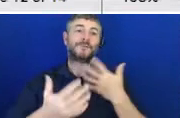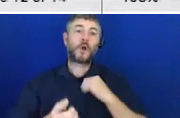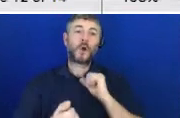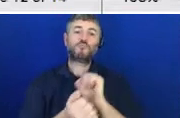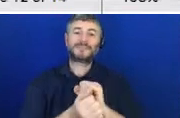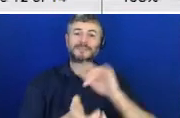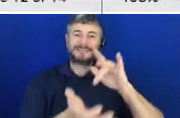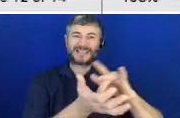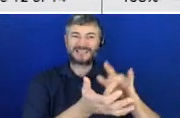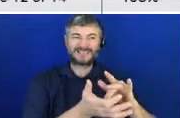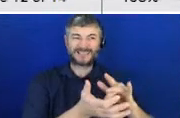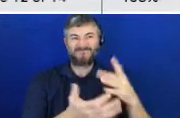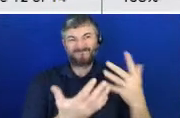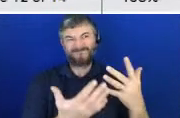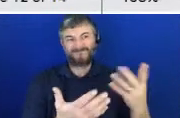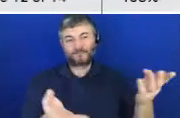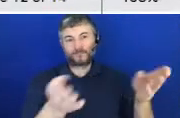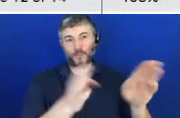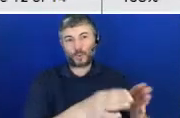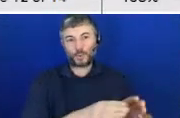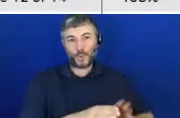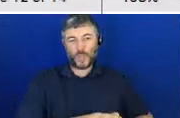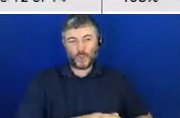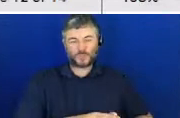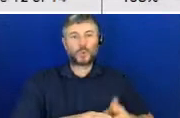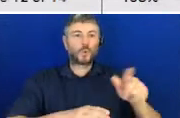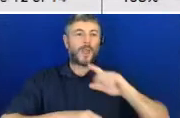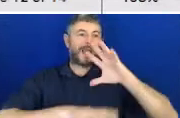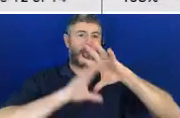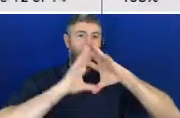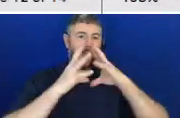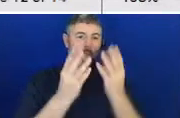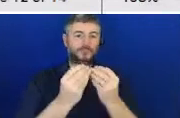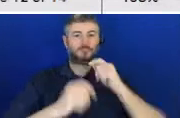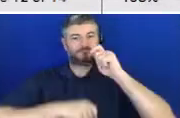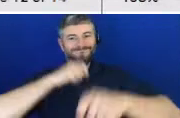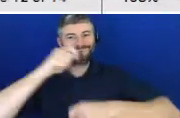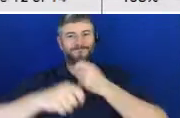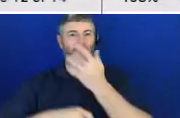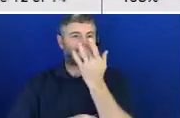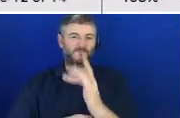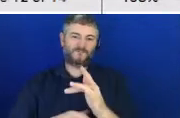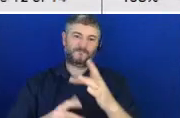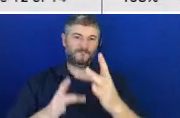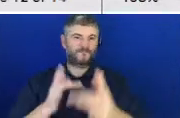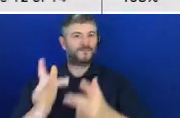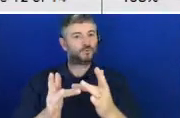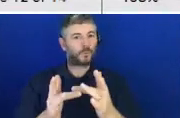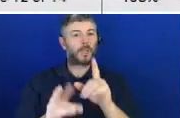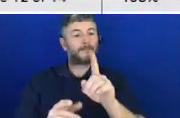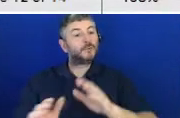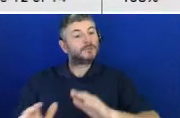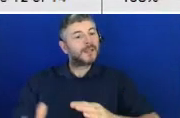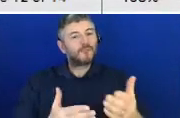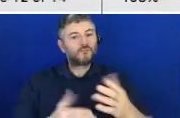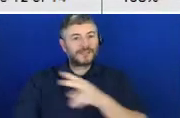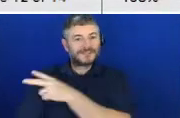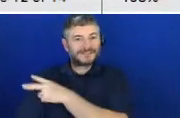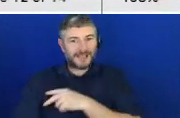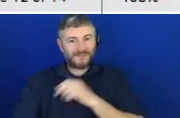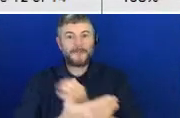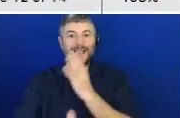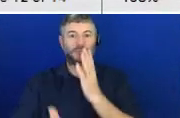are closed down, and therefore we're making everything virtual, and the delivery staff are working really hard to make sure that we